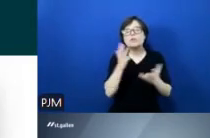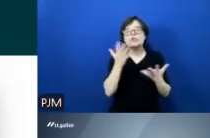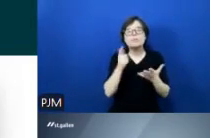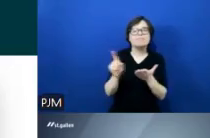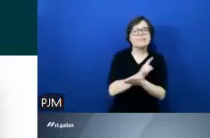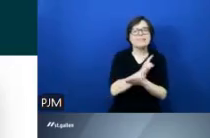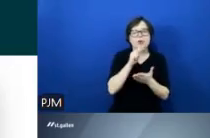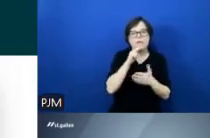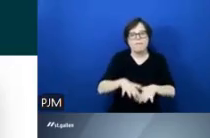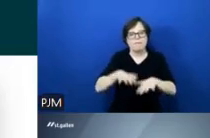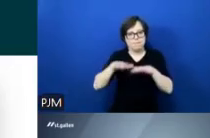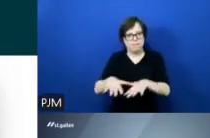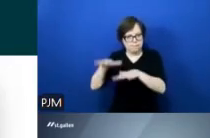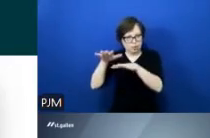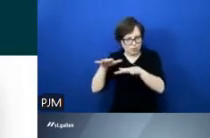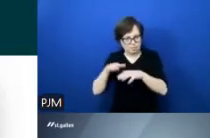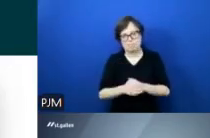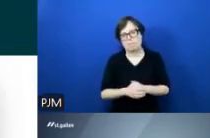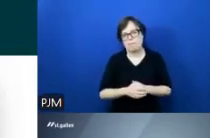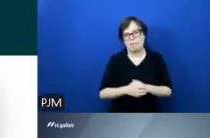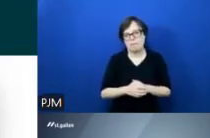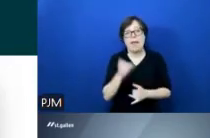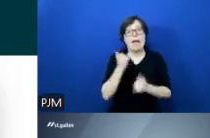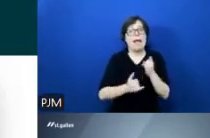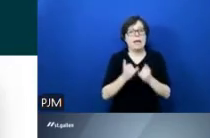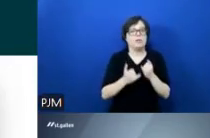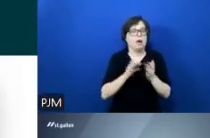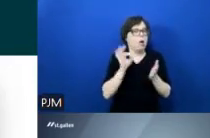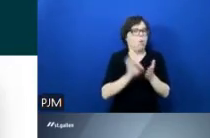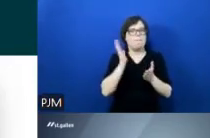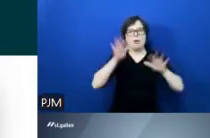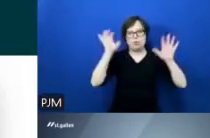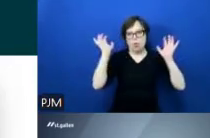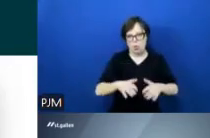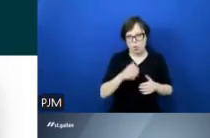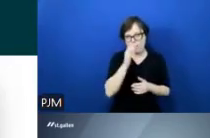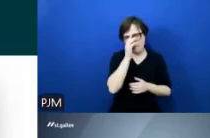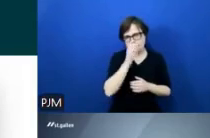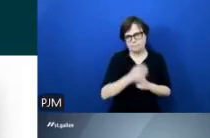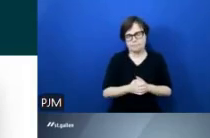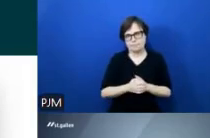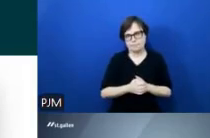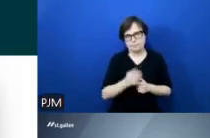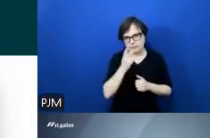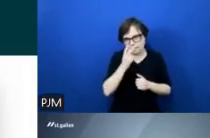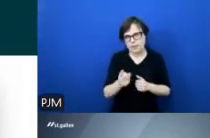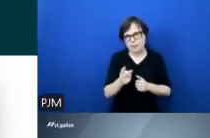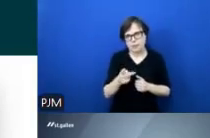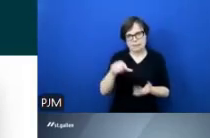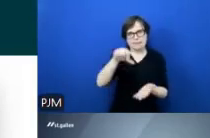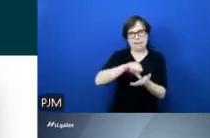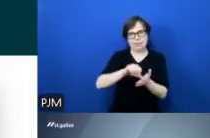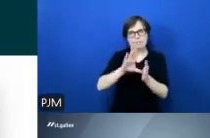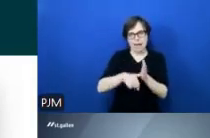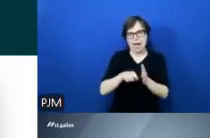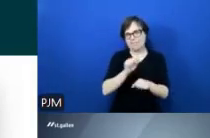the flood risk, the risk map of flooding. If we have extreme precipitations, we see